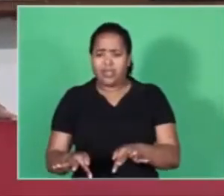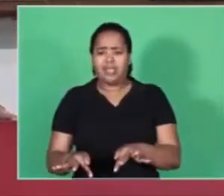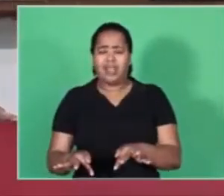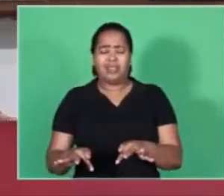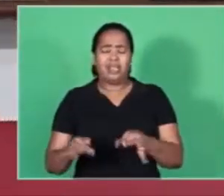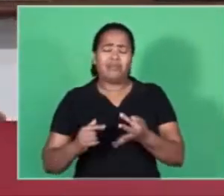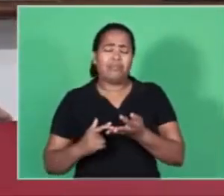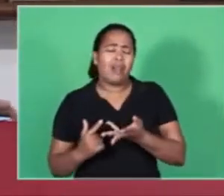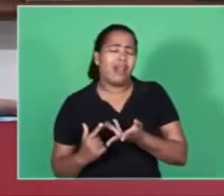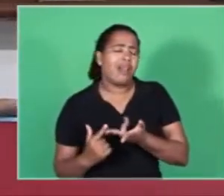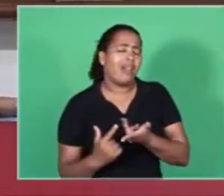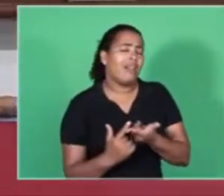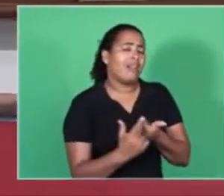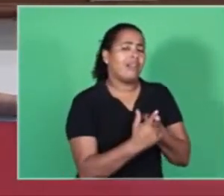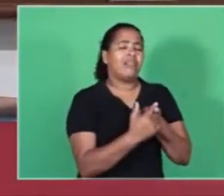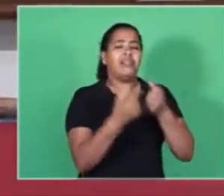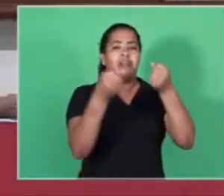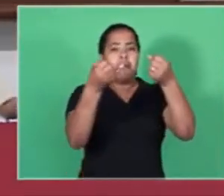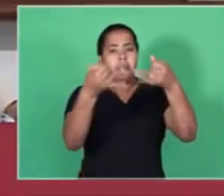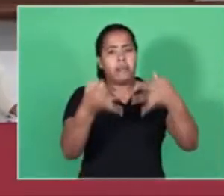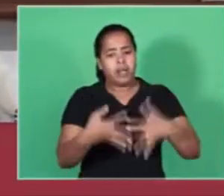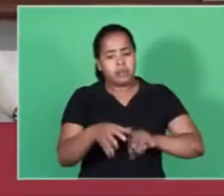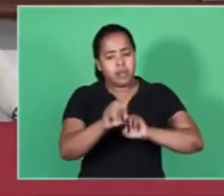There's a lot to say.